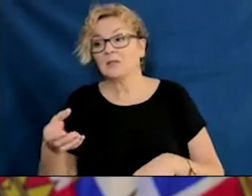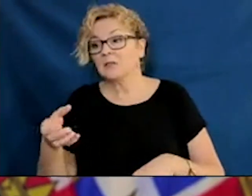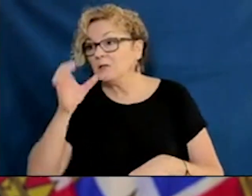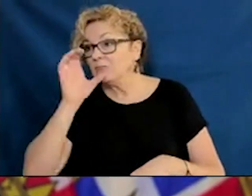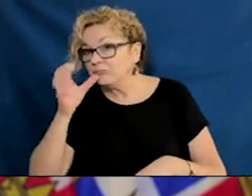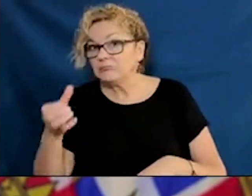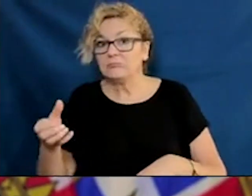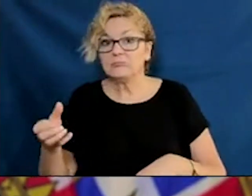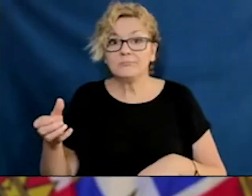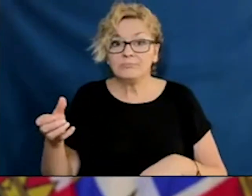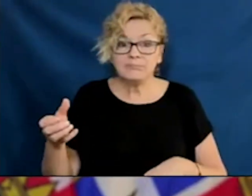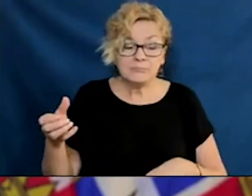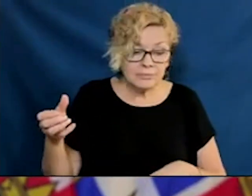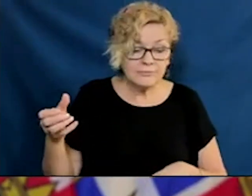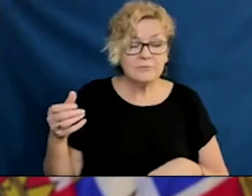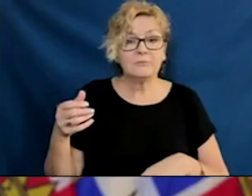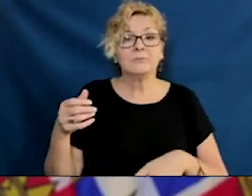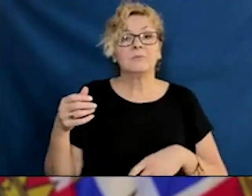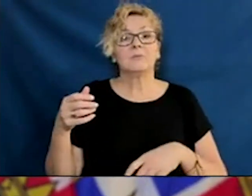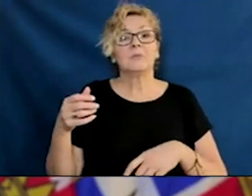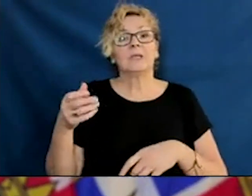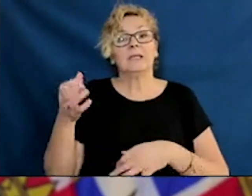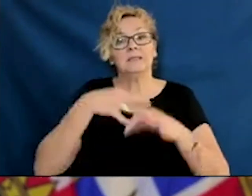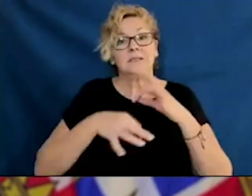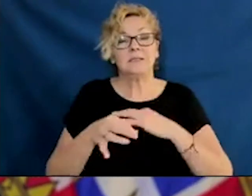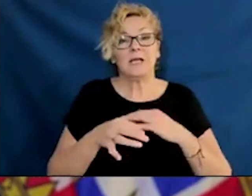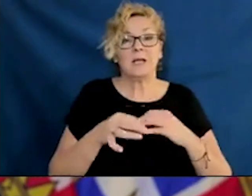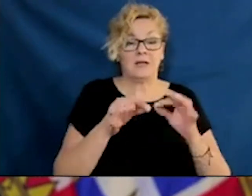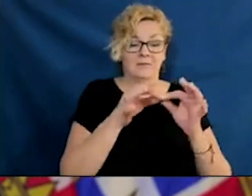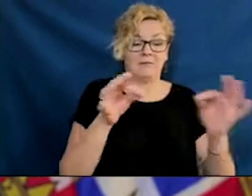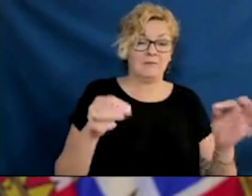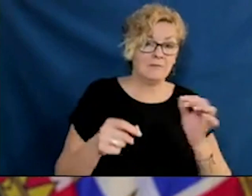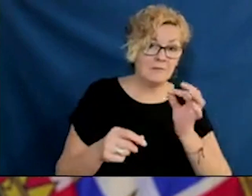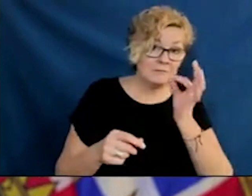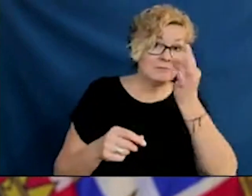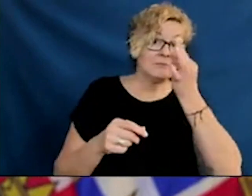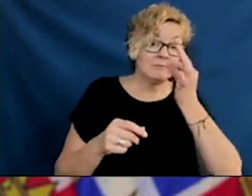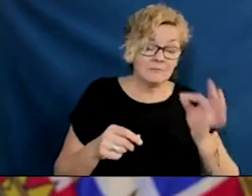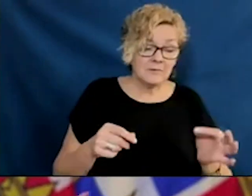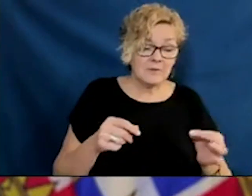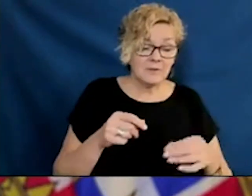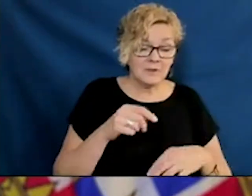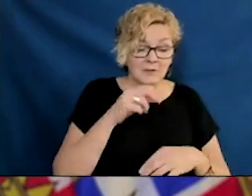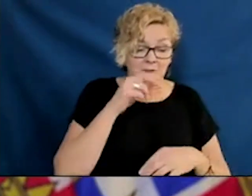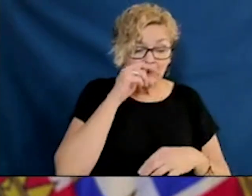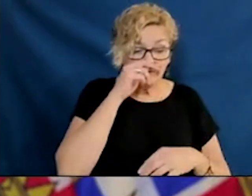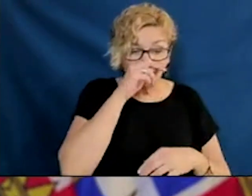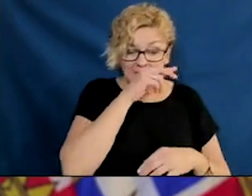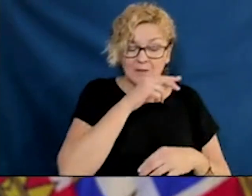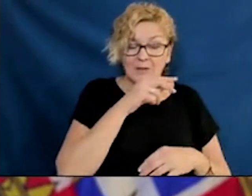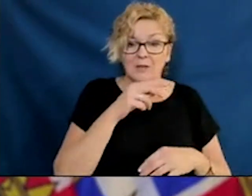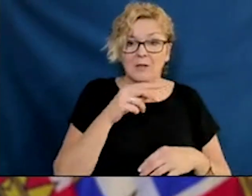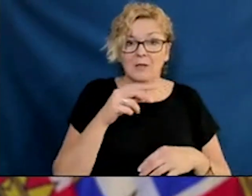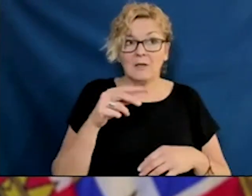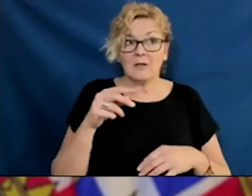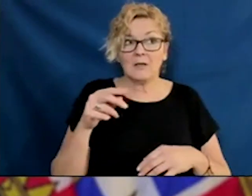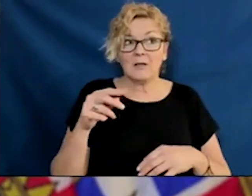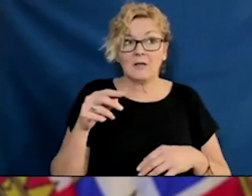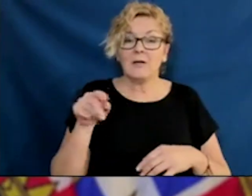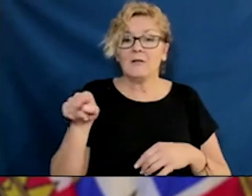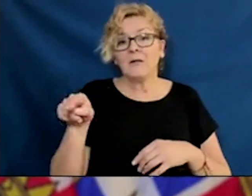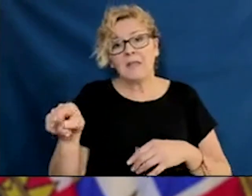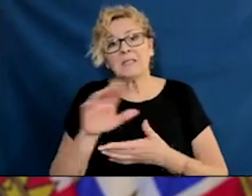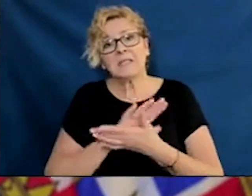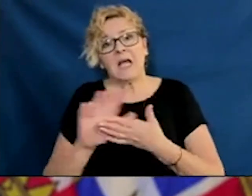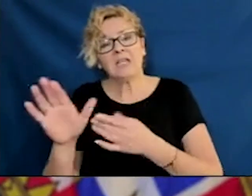can't use the spit and gargle test with the rapid test. So it's a little bit of a dilemma, but